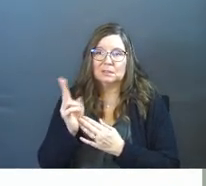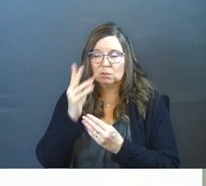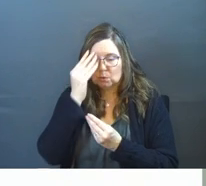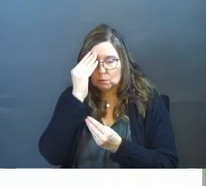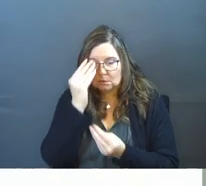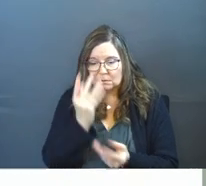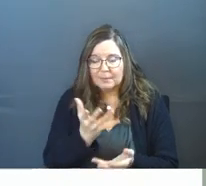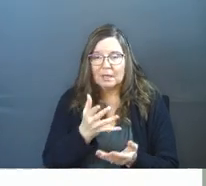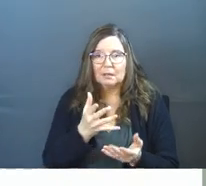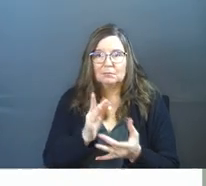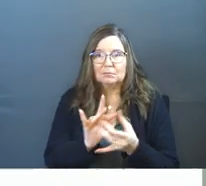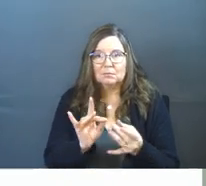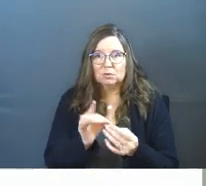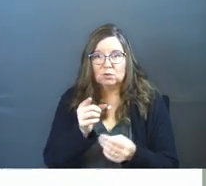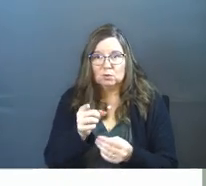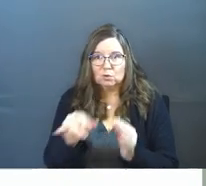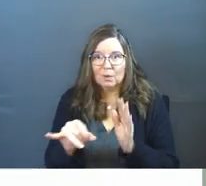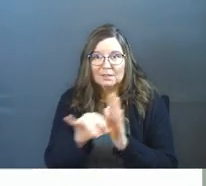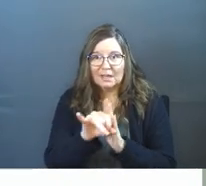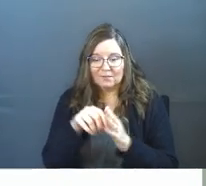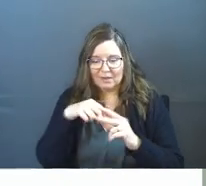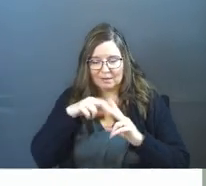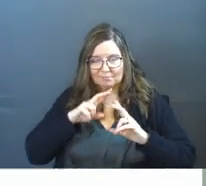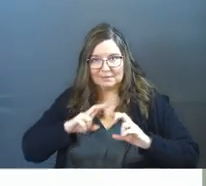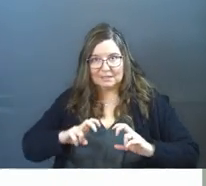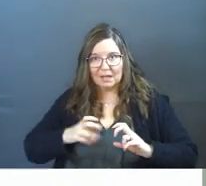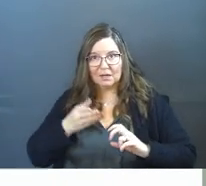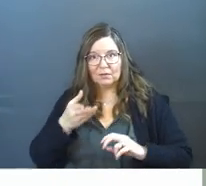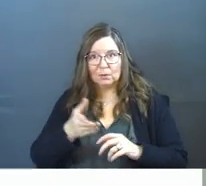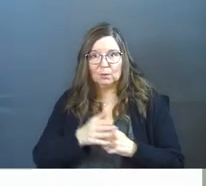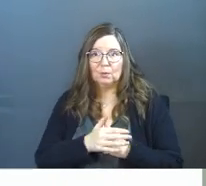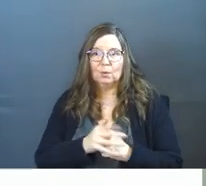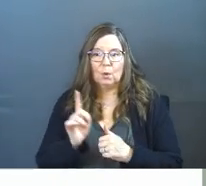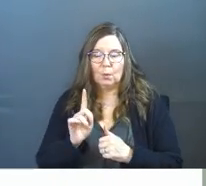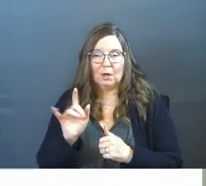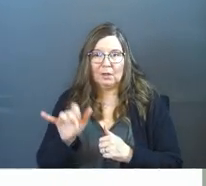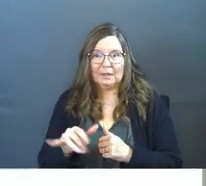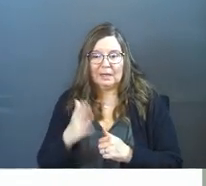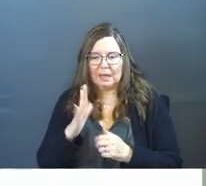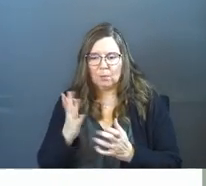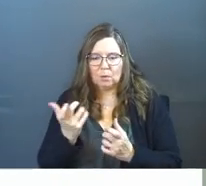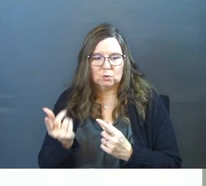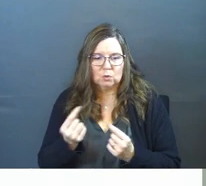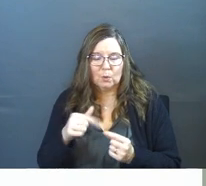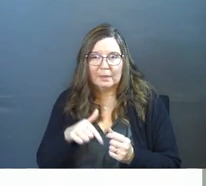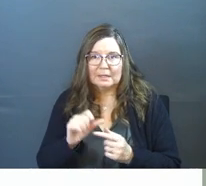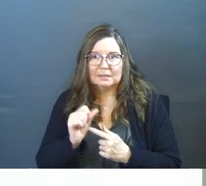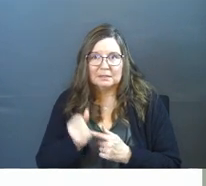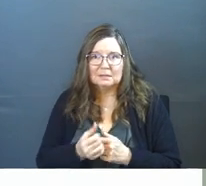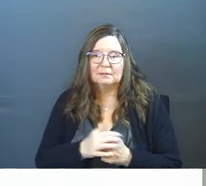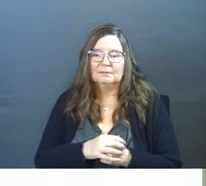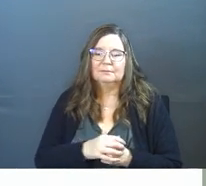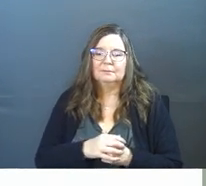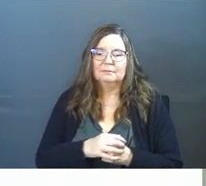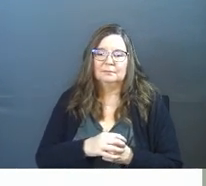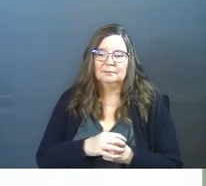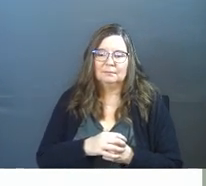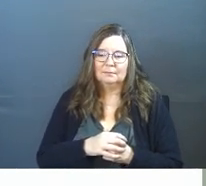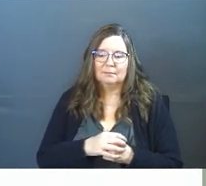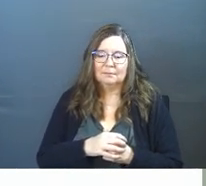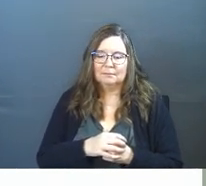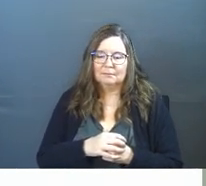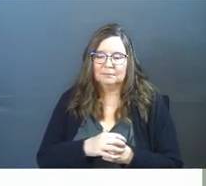you, to identify this inside of you. Where is this? God, what would you do in this?